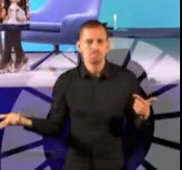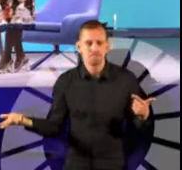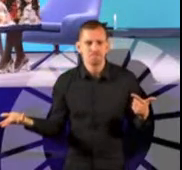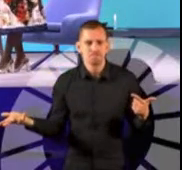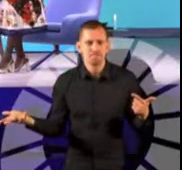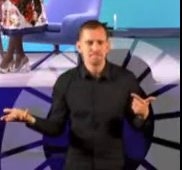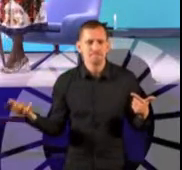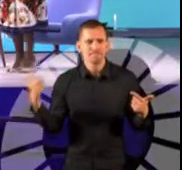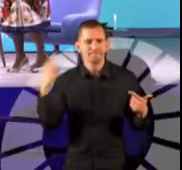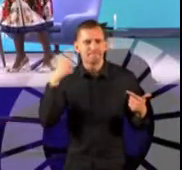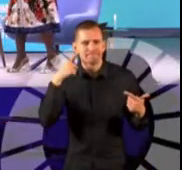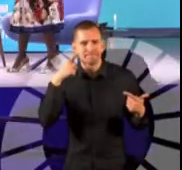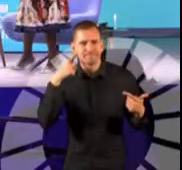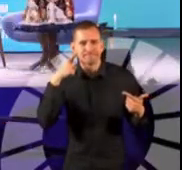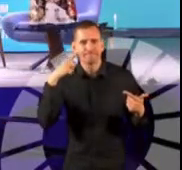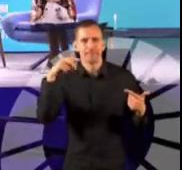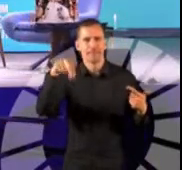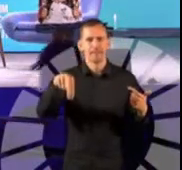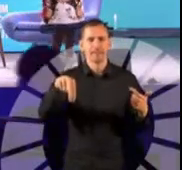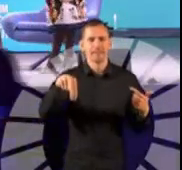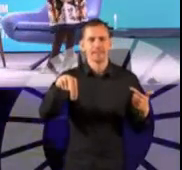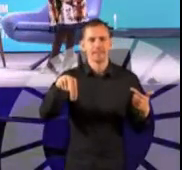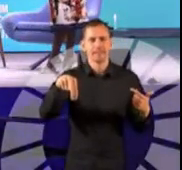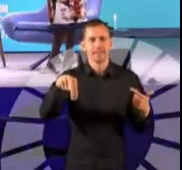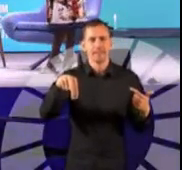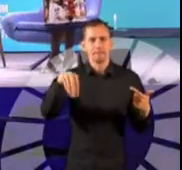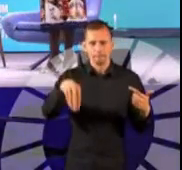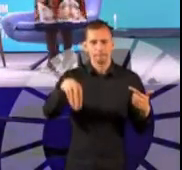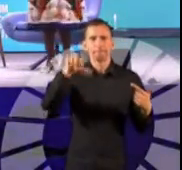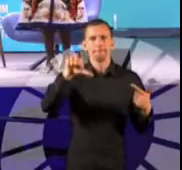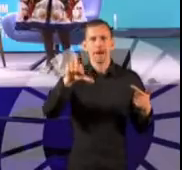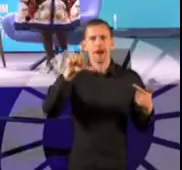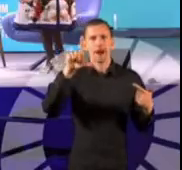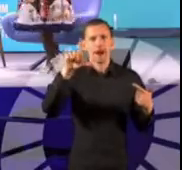representative of the Network for Africa. You have the floor, Madame.